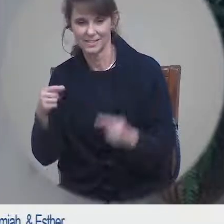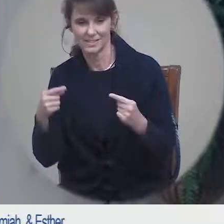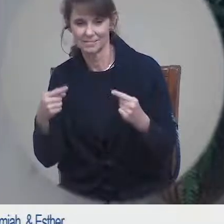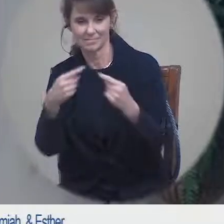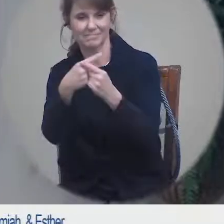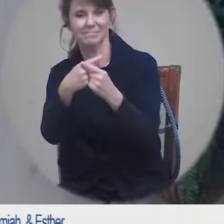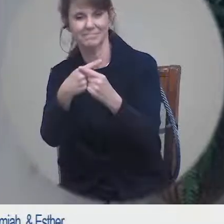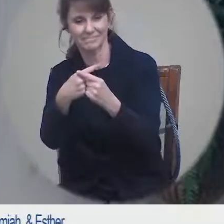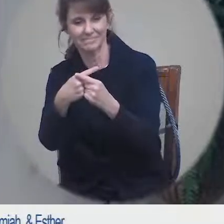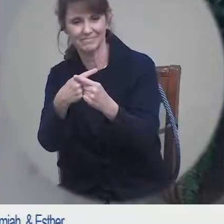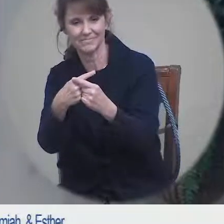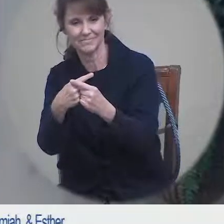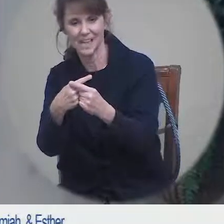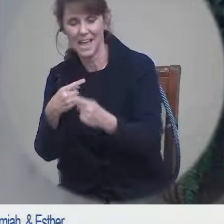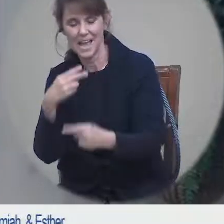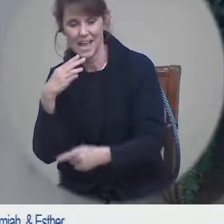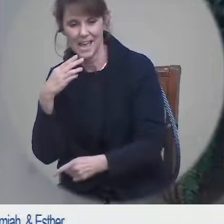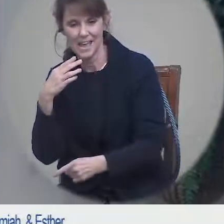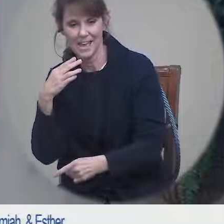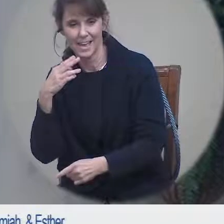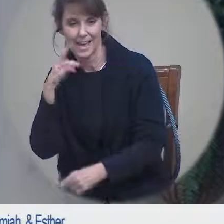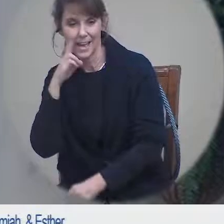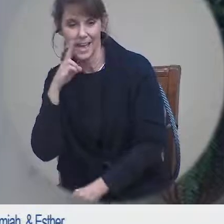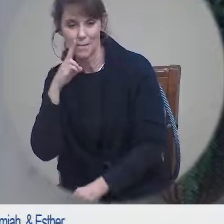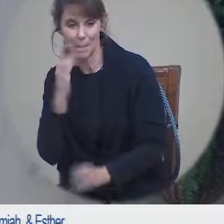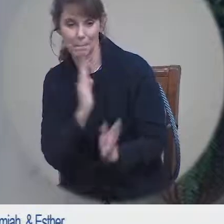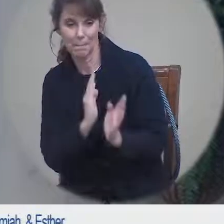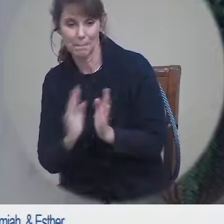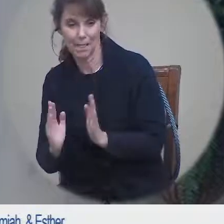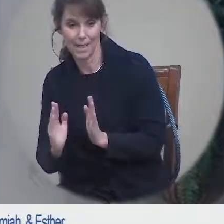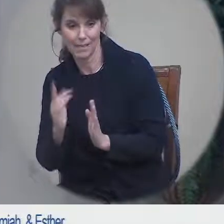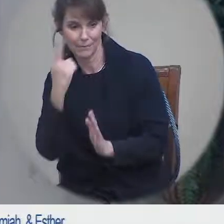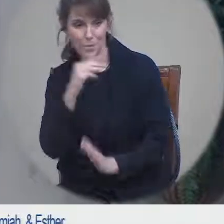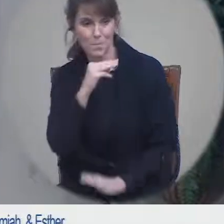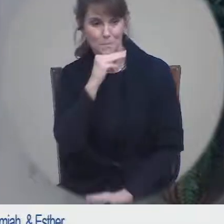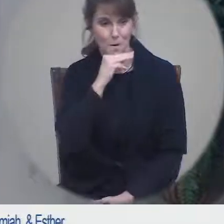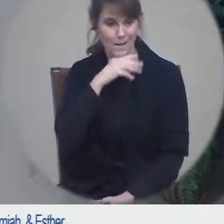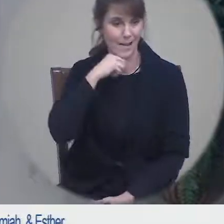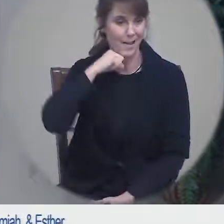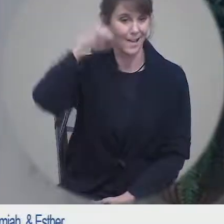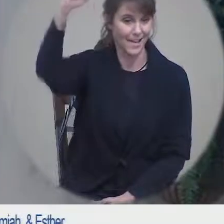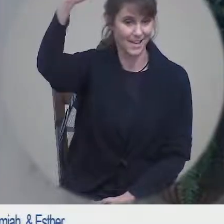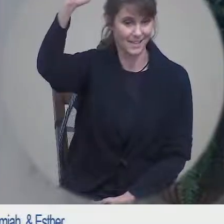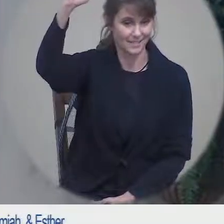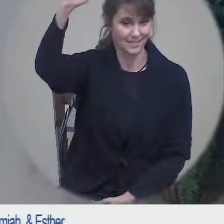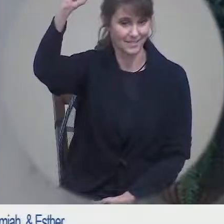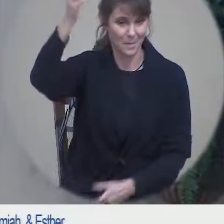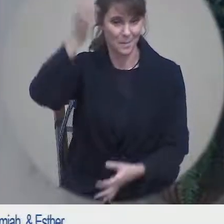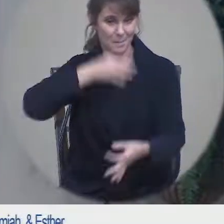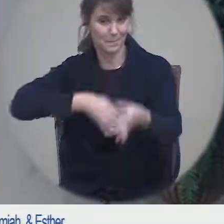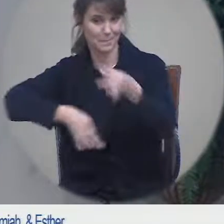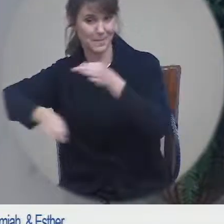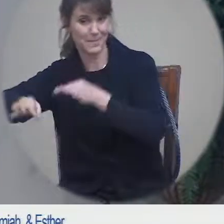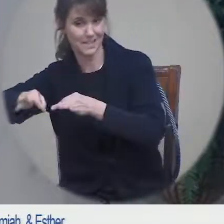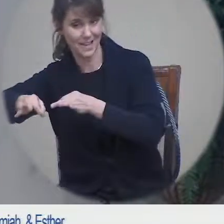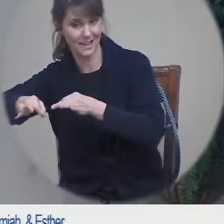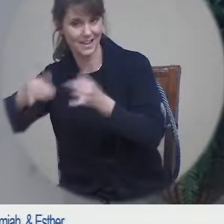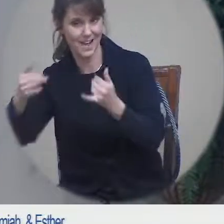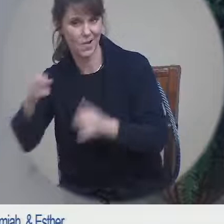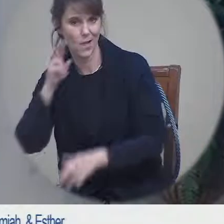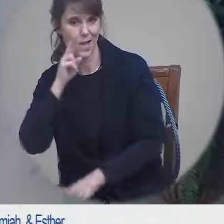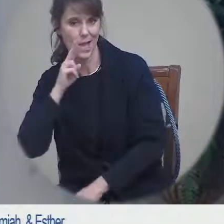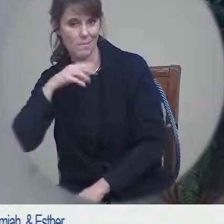him. And I'm going to tell you, that's often what God does when those